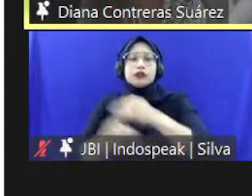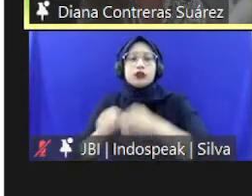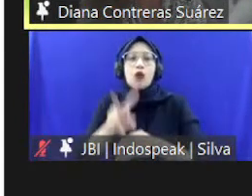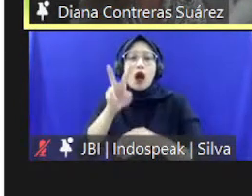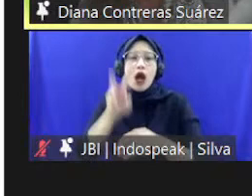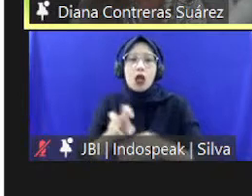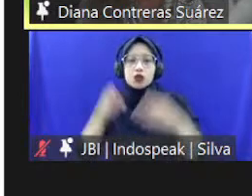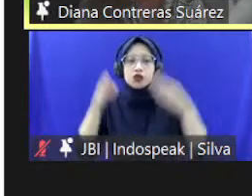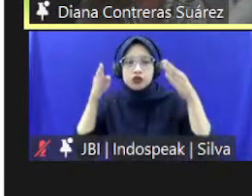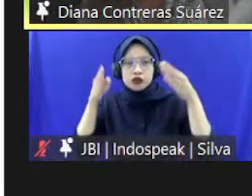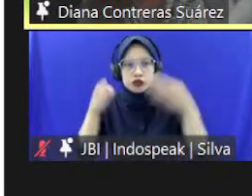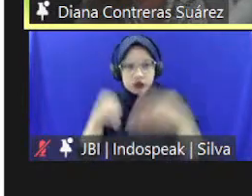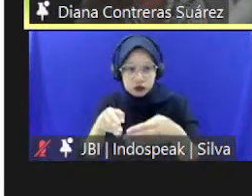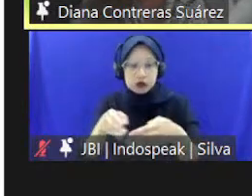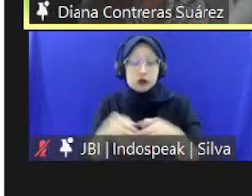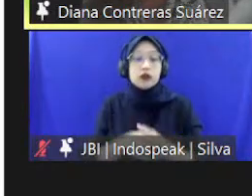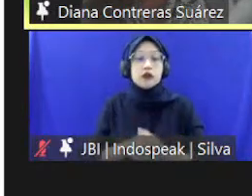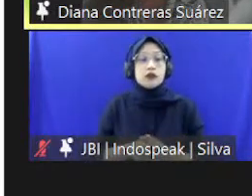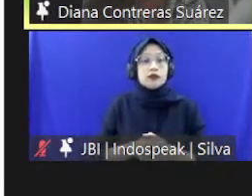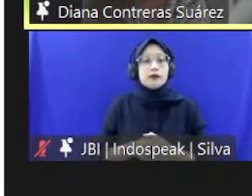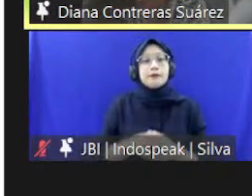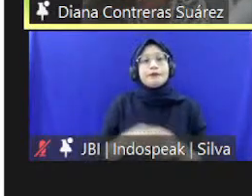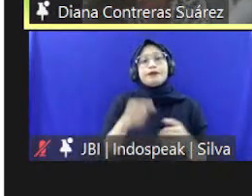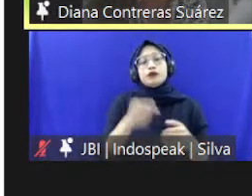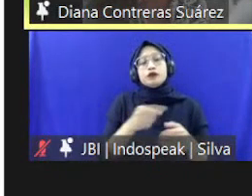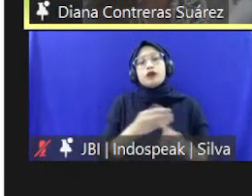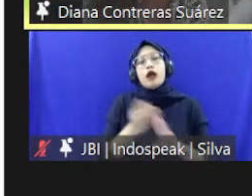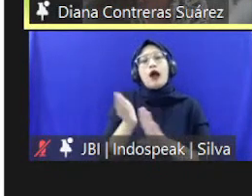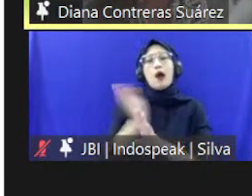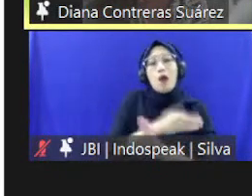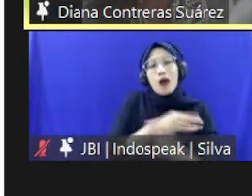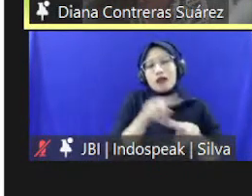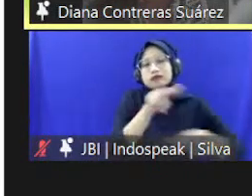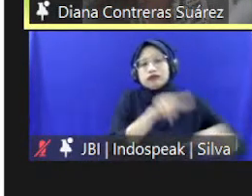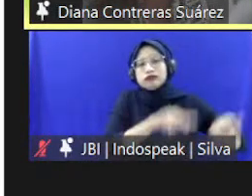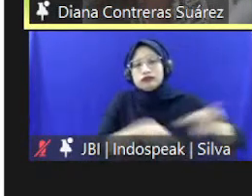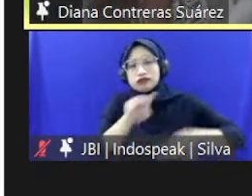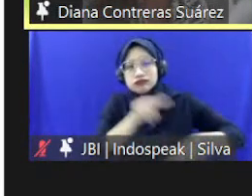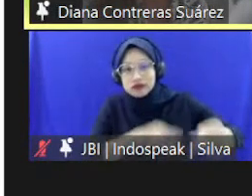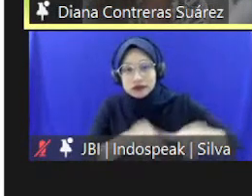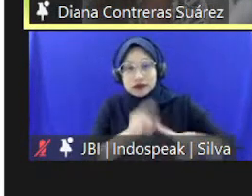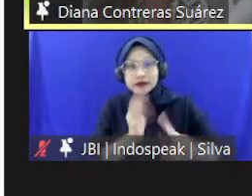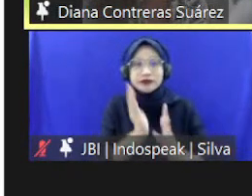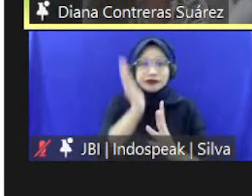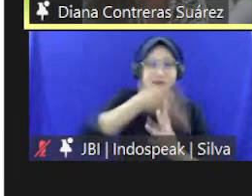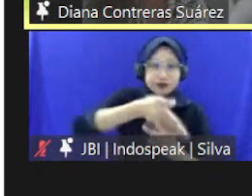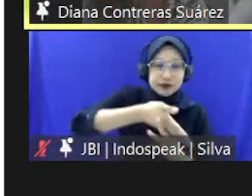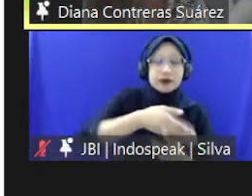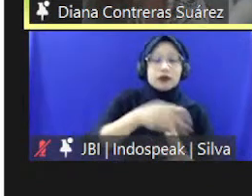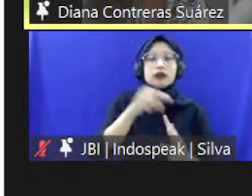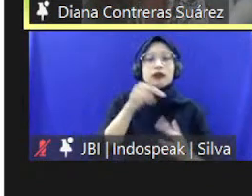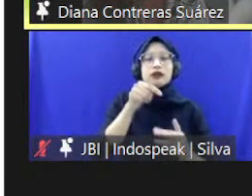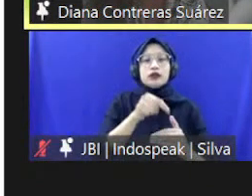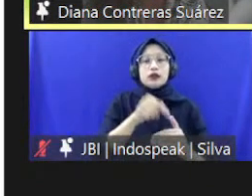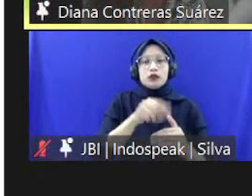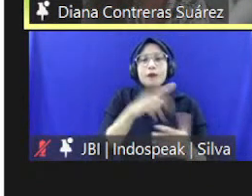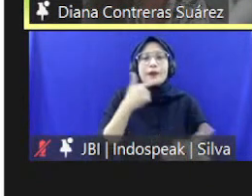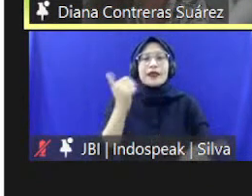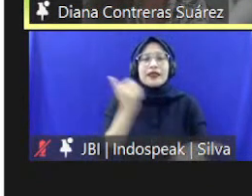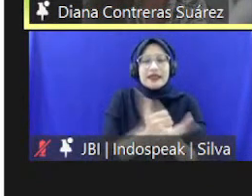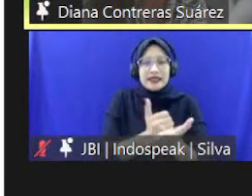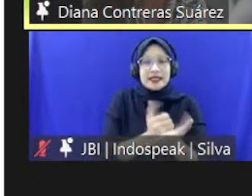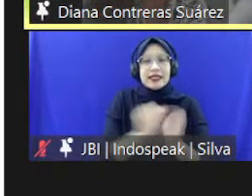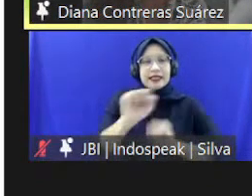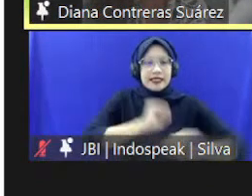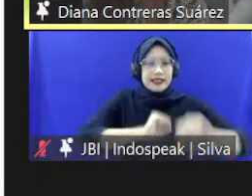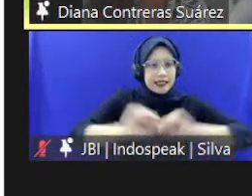considered. Also, early diagnosis and intervention to reduce the severity in the long term would be important. And